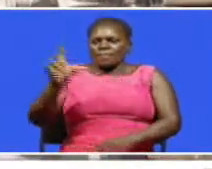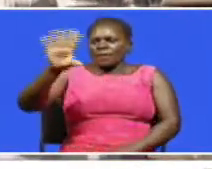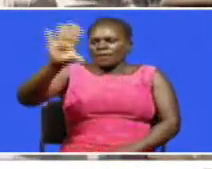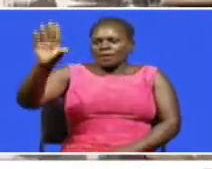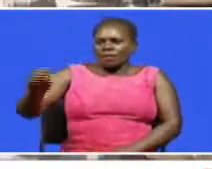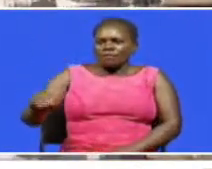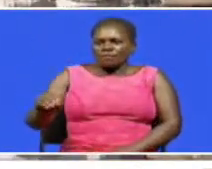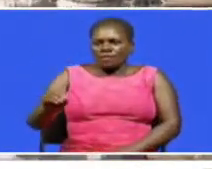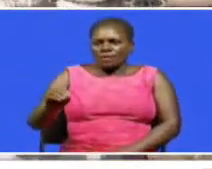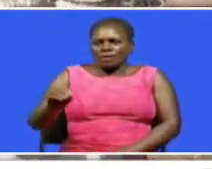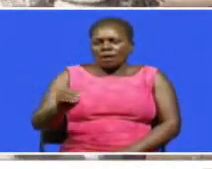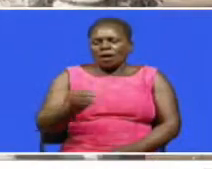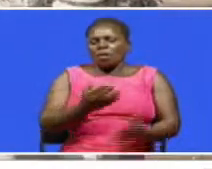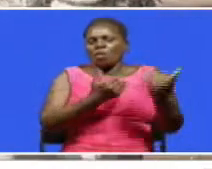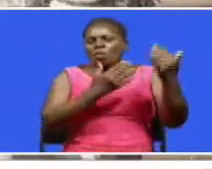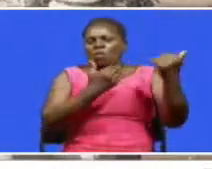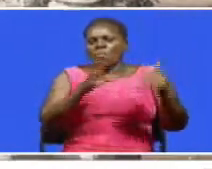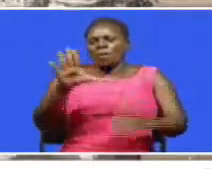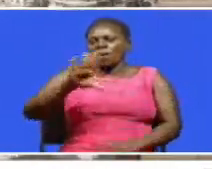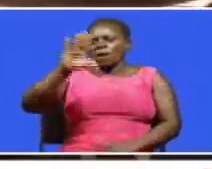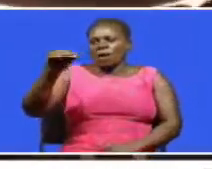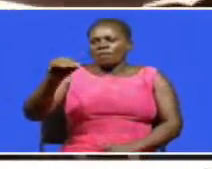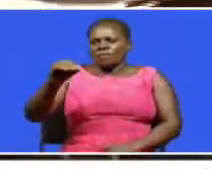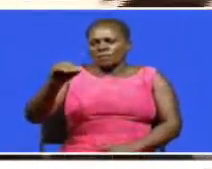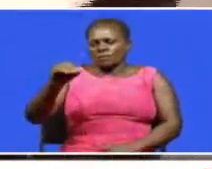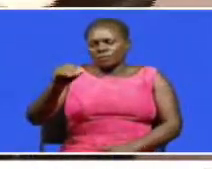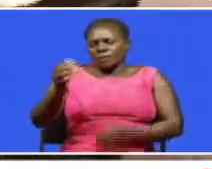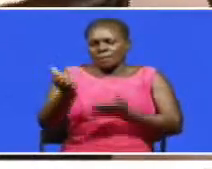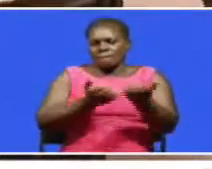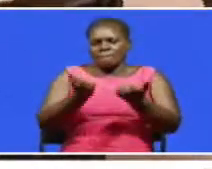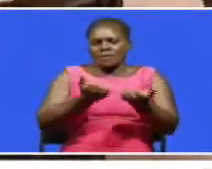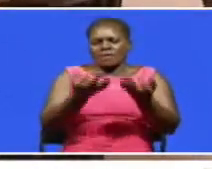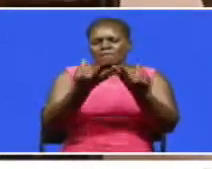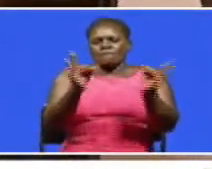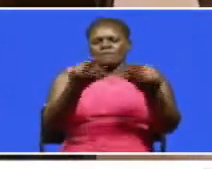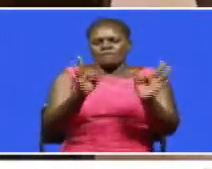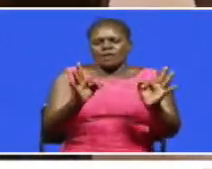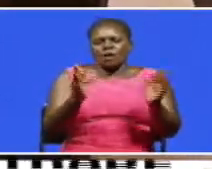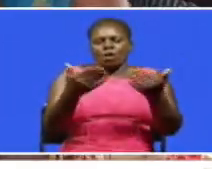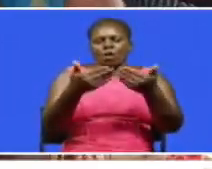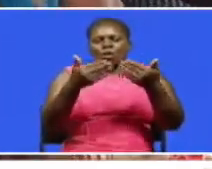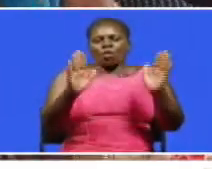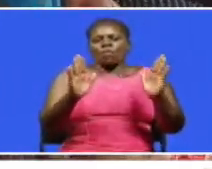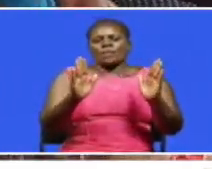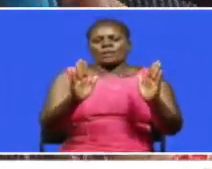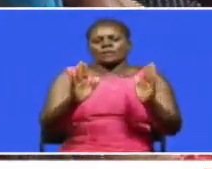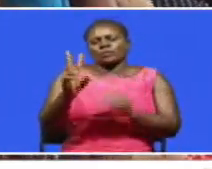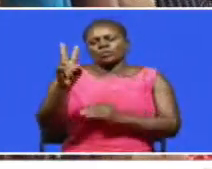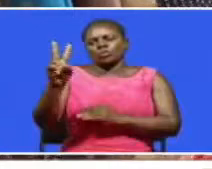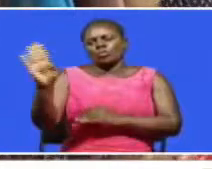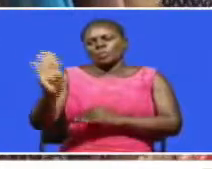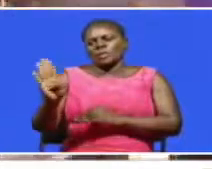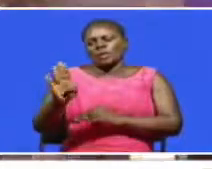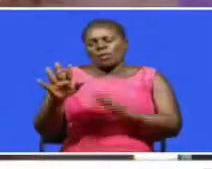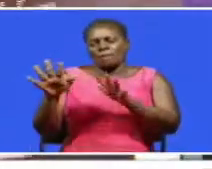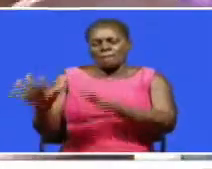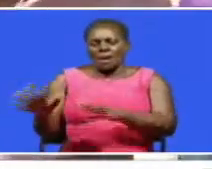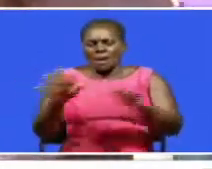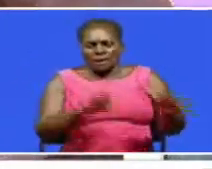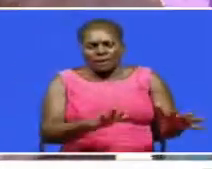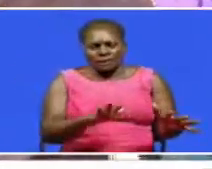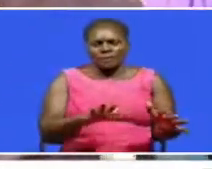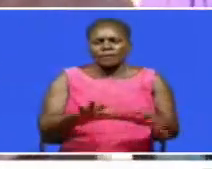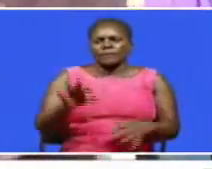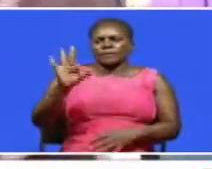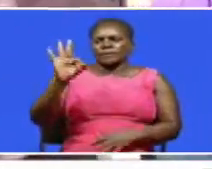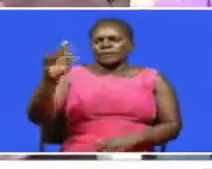has pegged its hopes on the Africa Continental Free Trade Agreement, which will open up a 2 billion people market with a